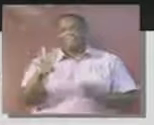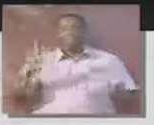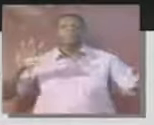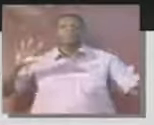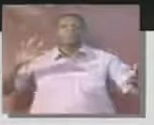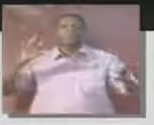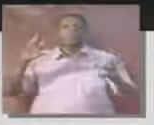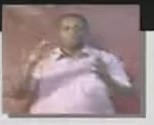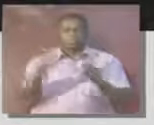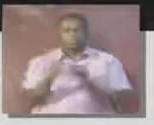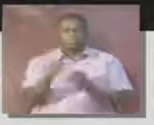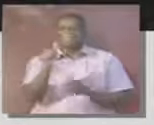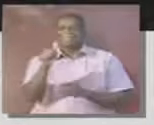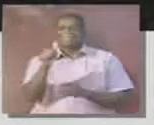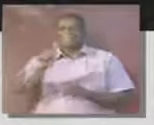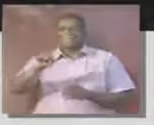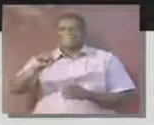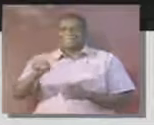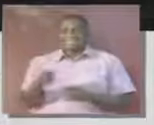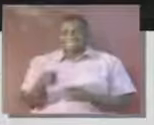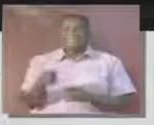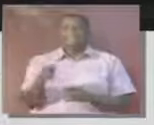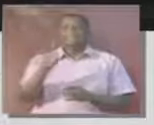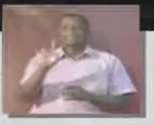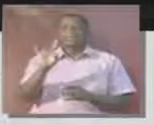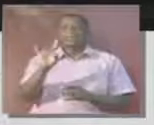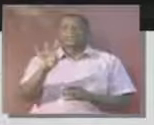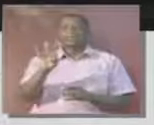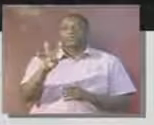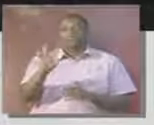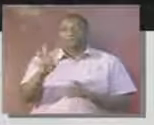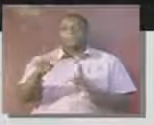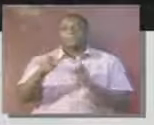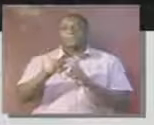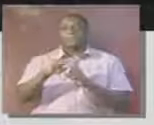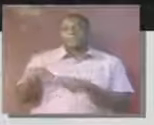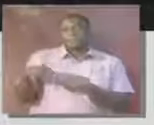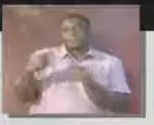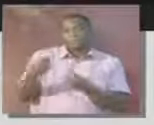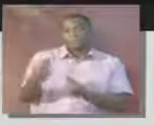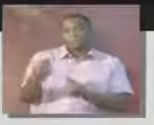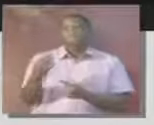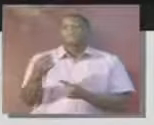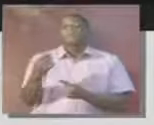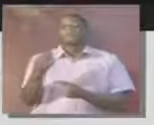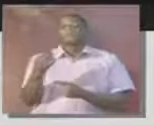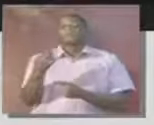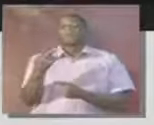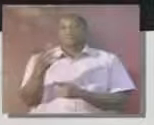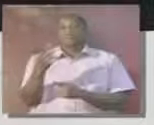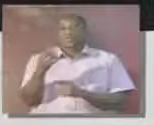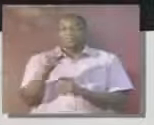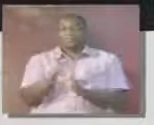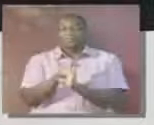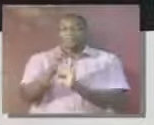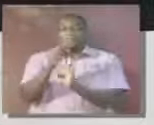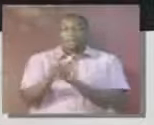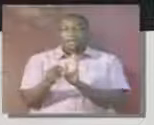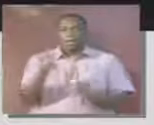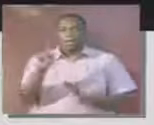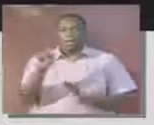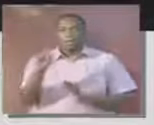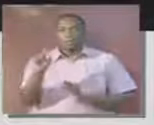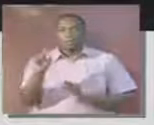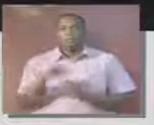to 10,824 positive cases since the 12th of March 2020. Our total